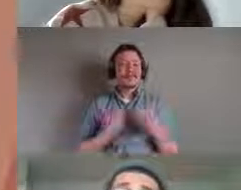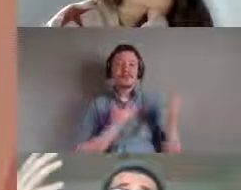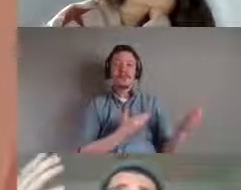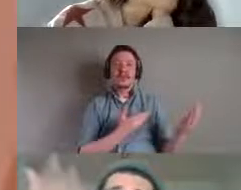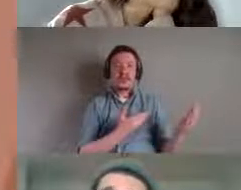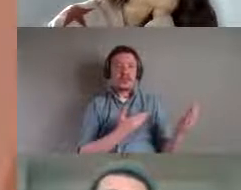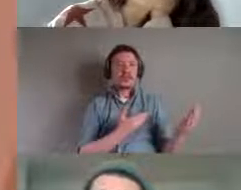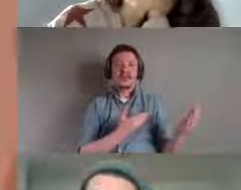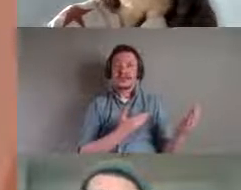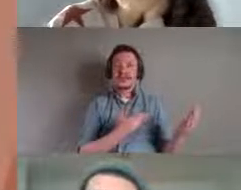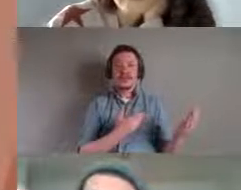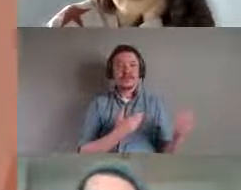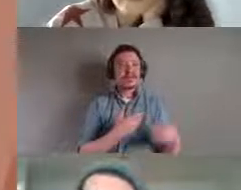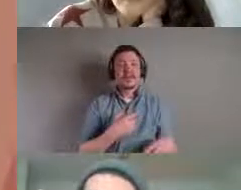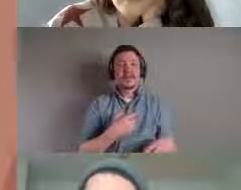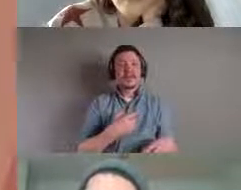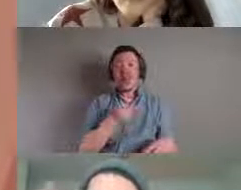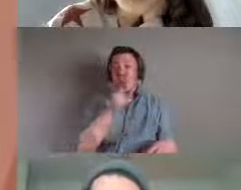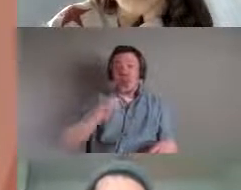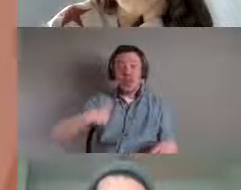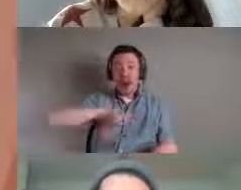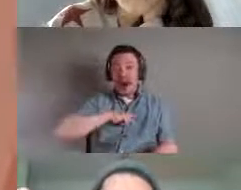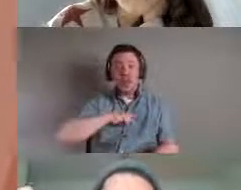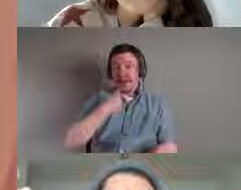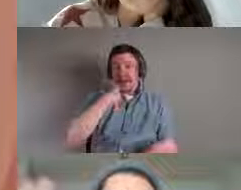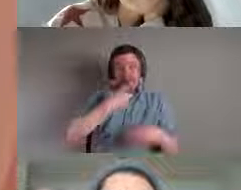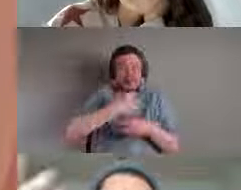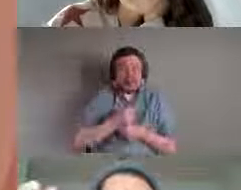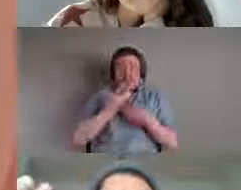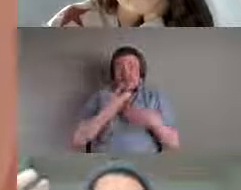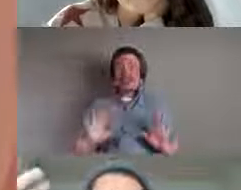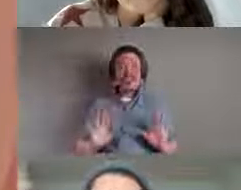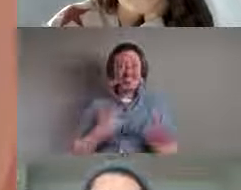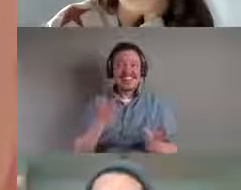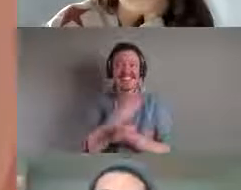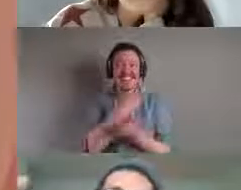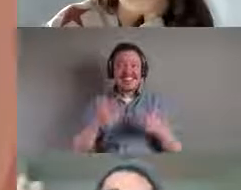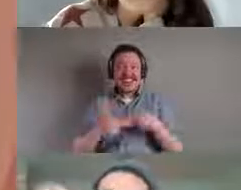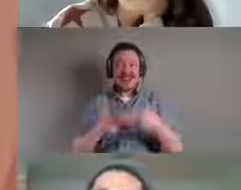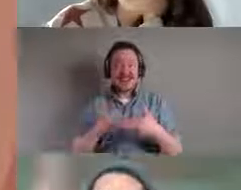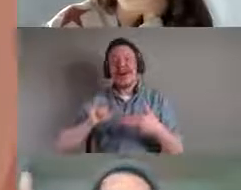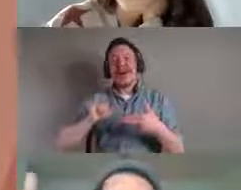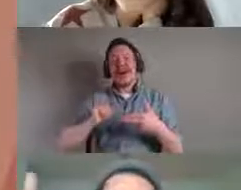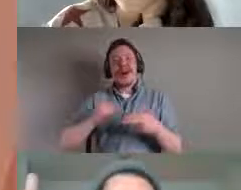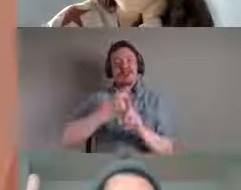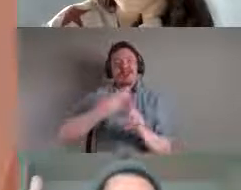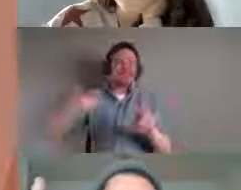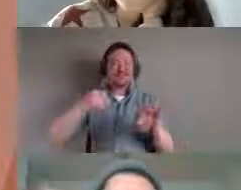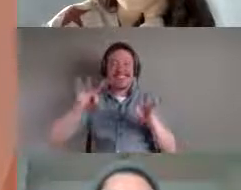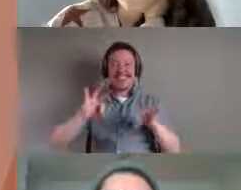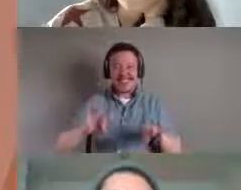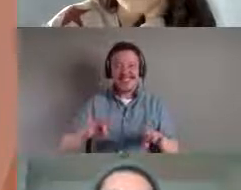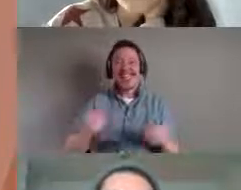So I basically this is everything. And I just said that. I forgot I have this slide here, which talks about all those